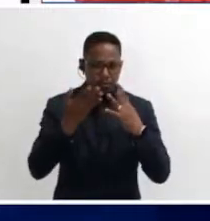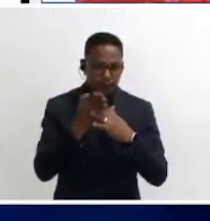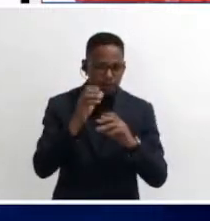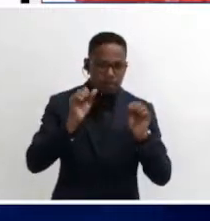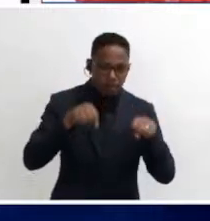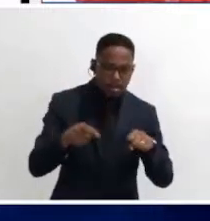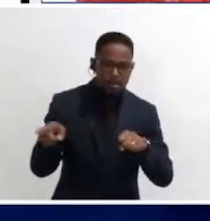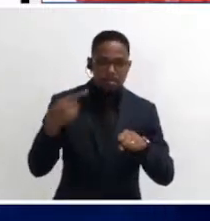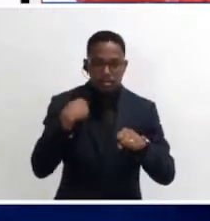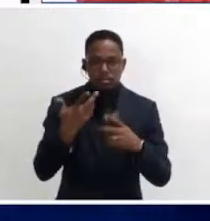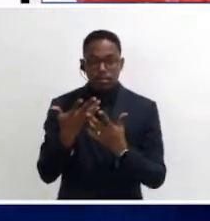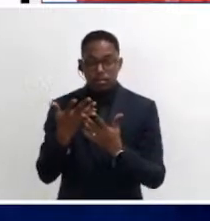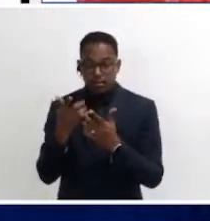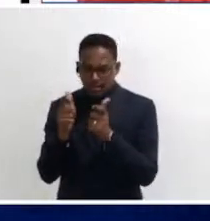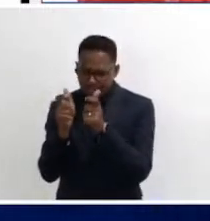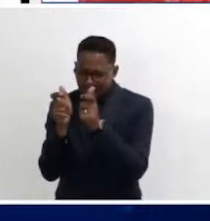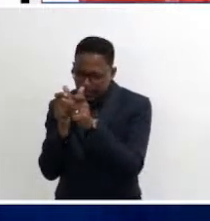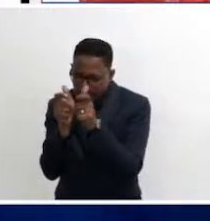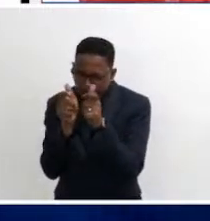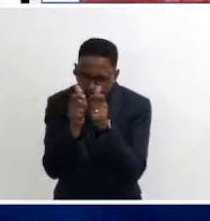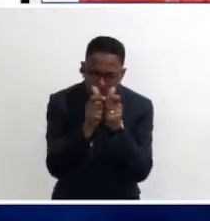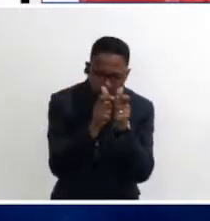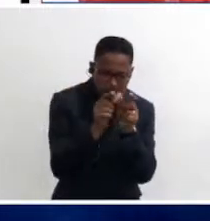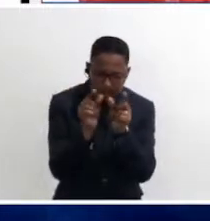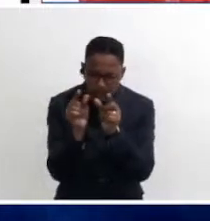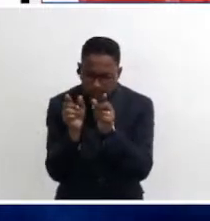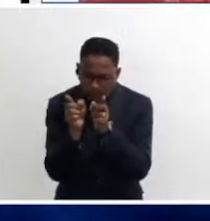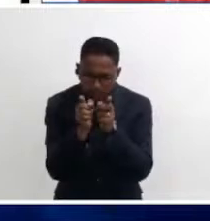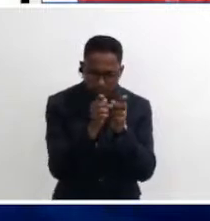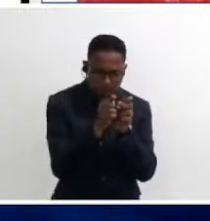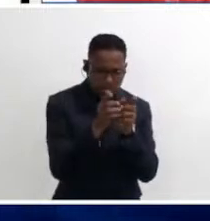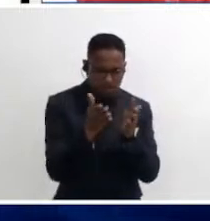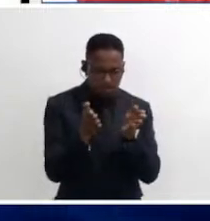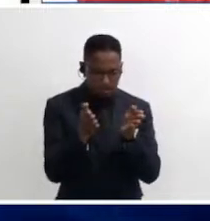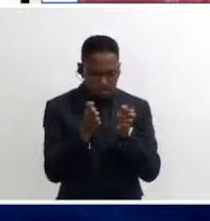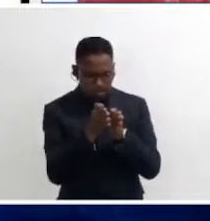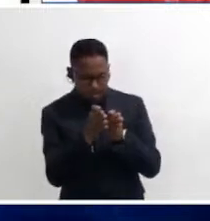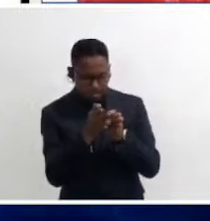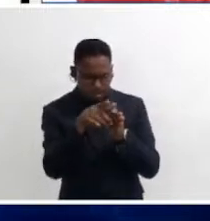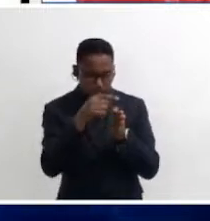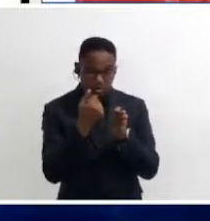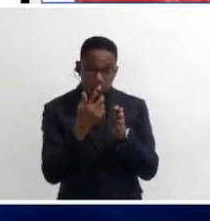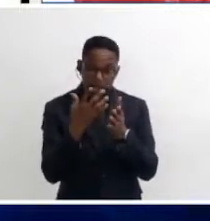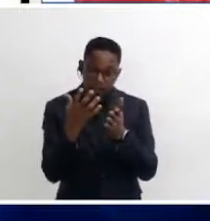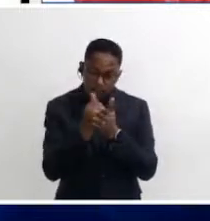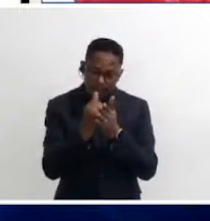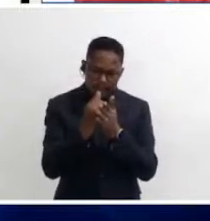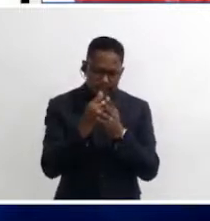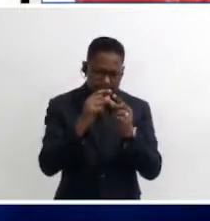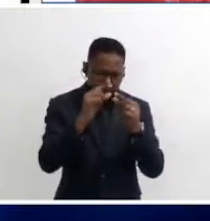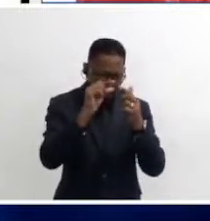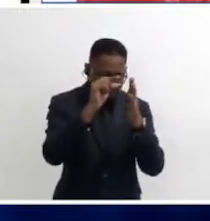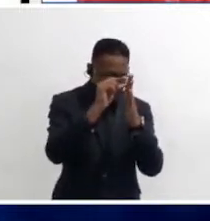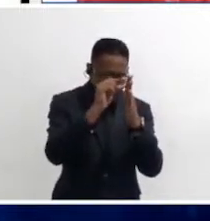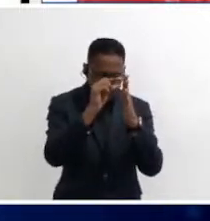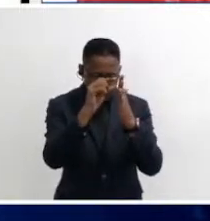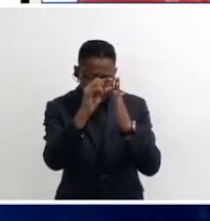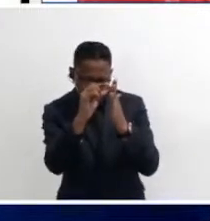be translated into wider dimensions so that the package can be assembled to a printed circuit board.